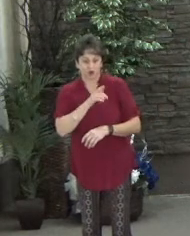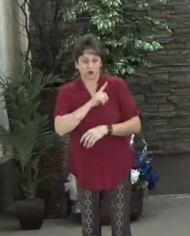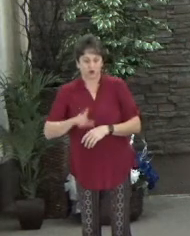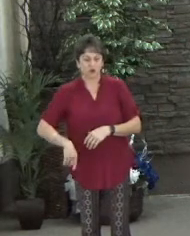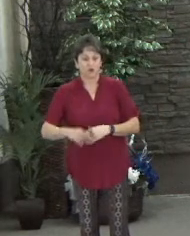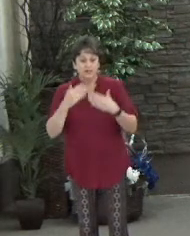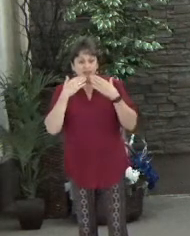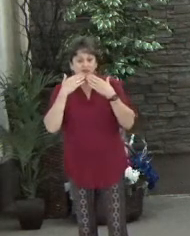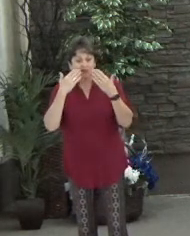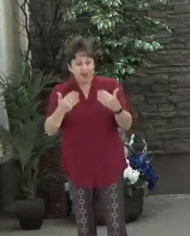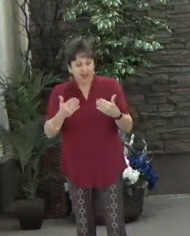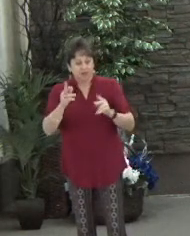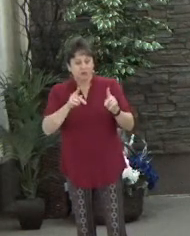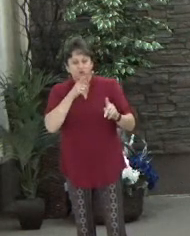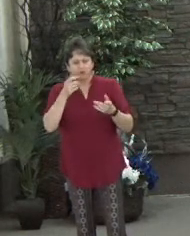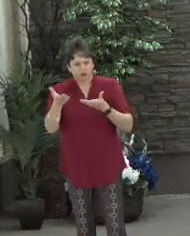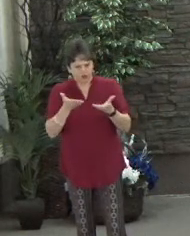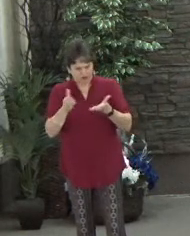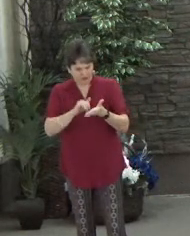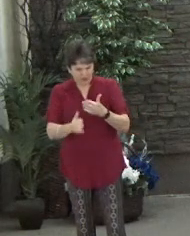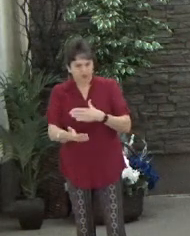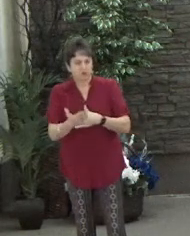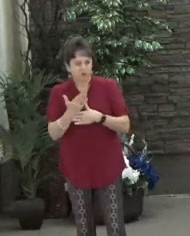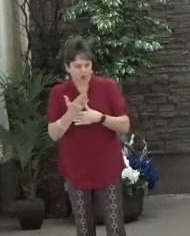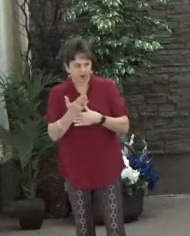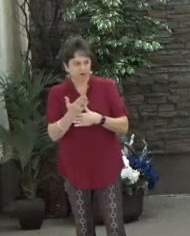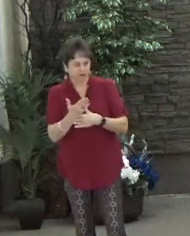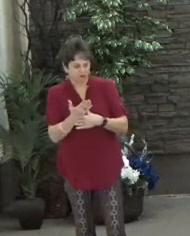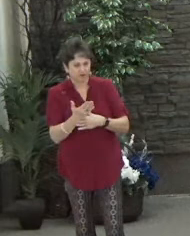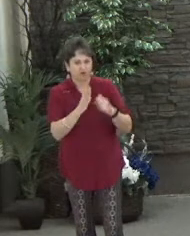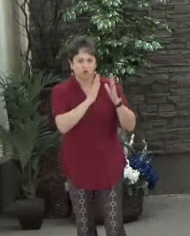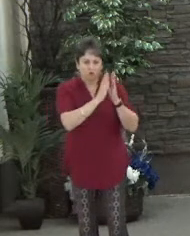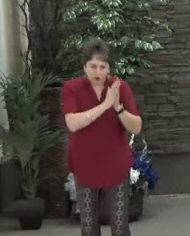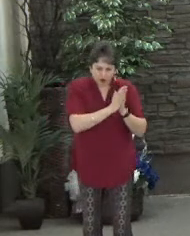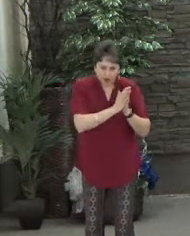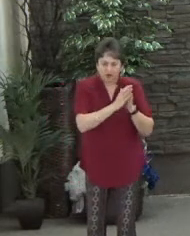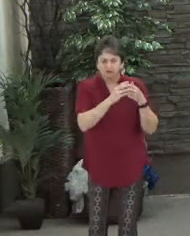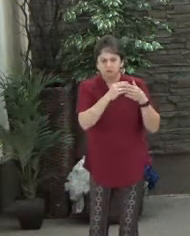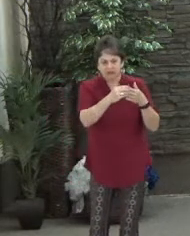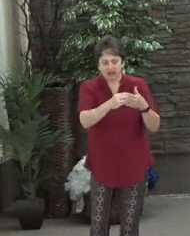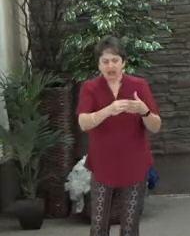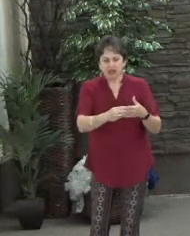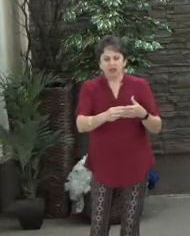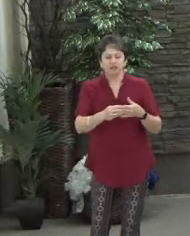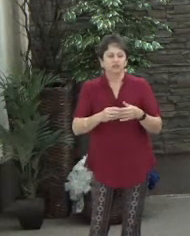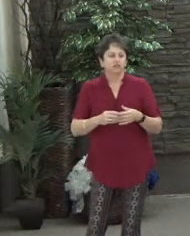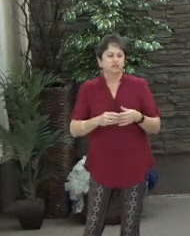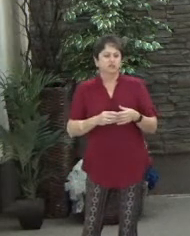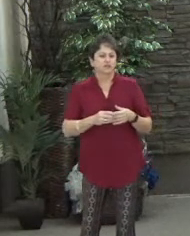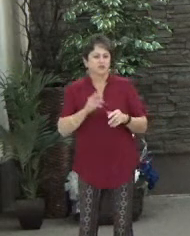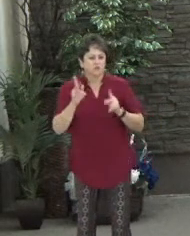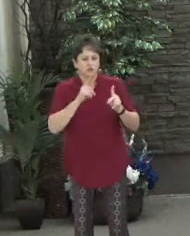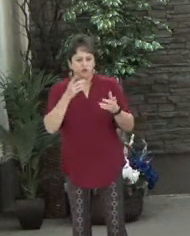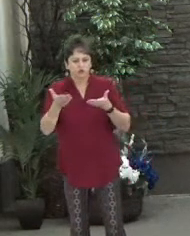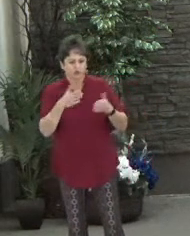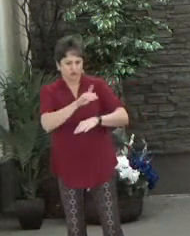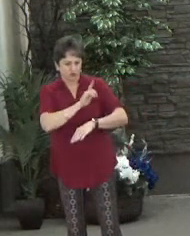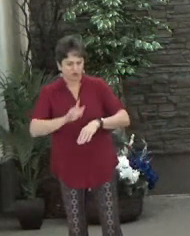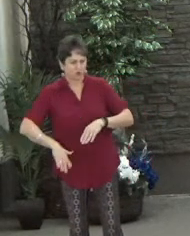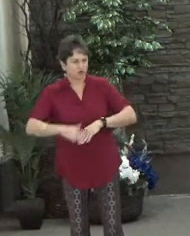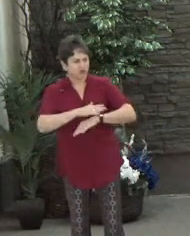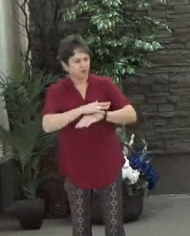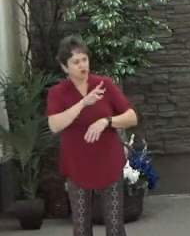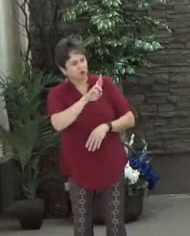want to say thanks to those who have been serving this morning for the prayers that have been led, for the folks that served on the table.